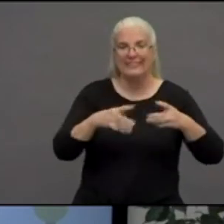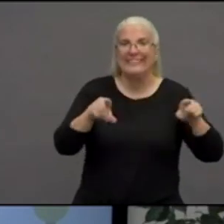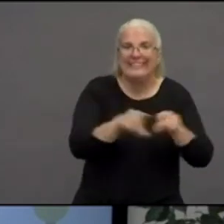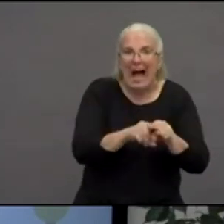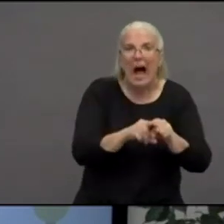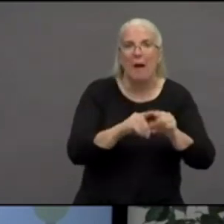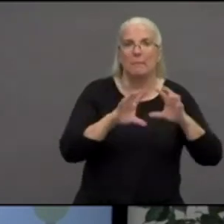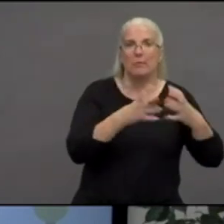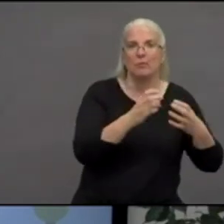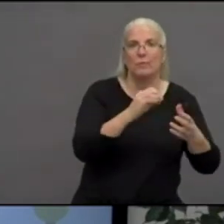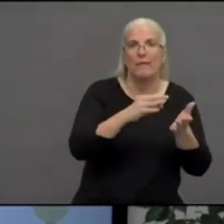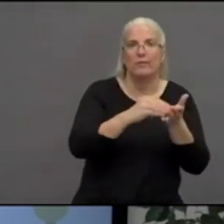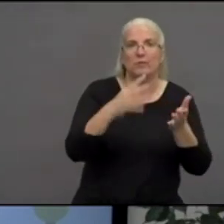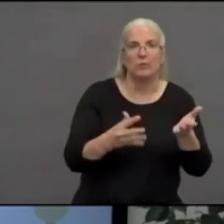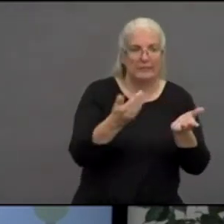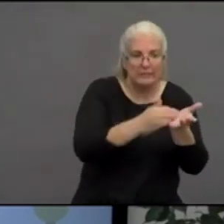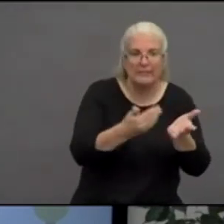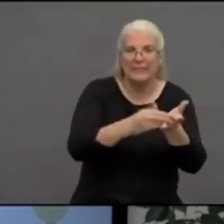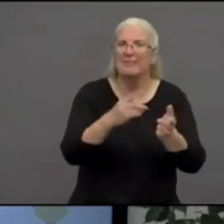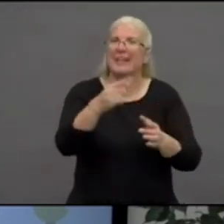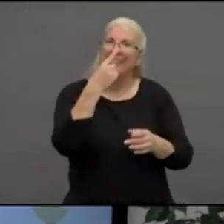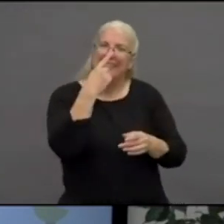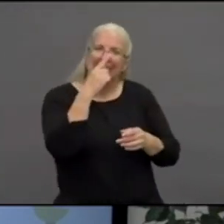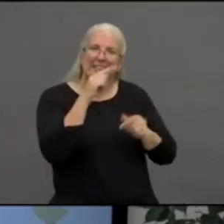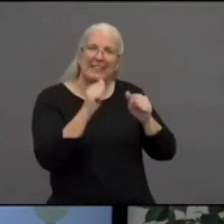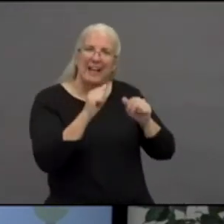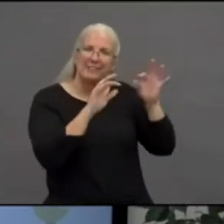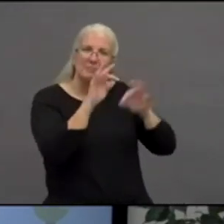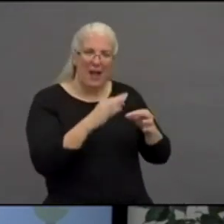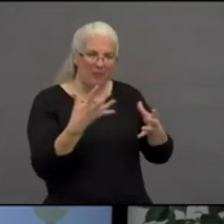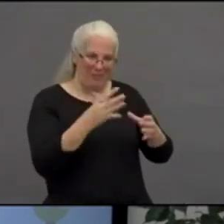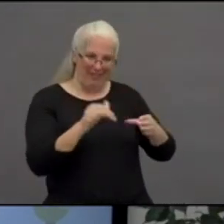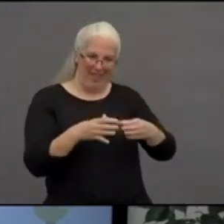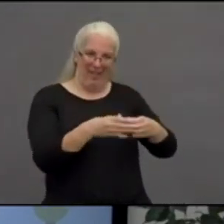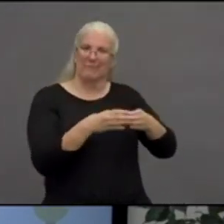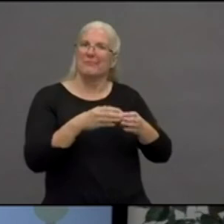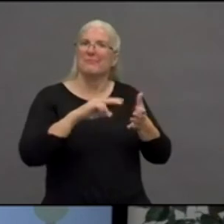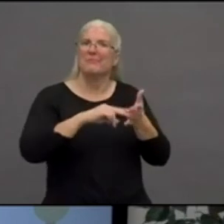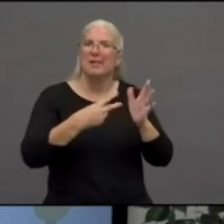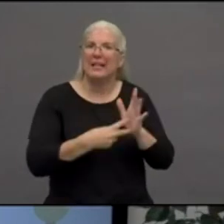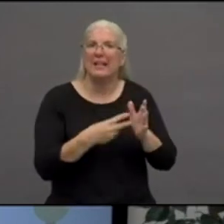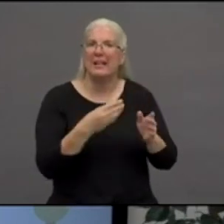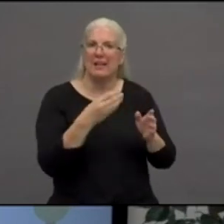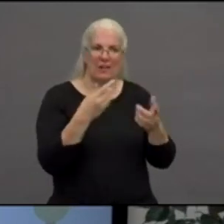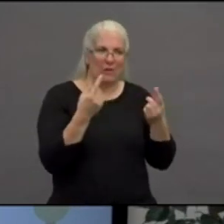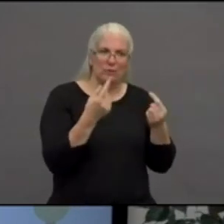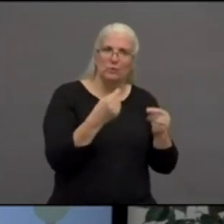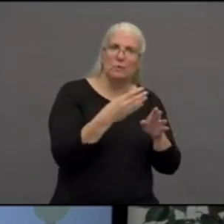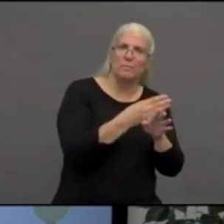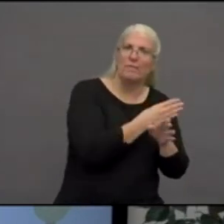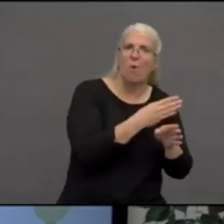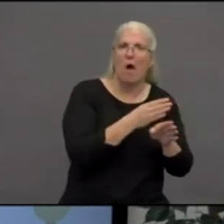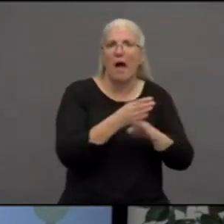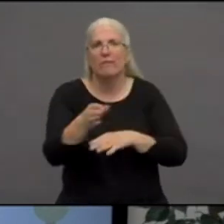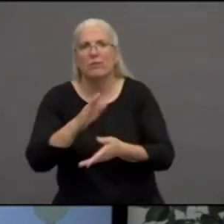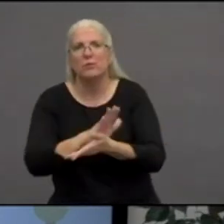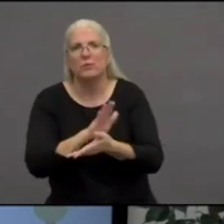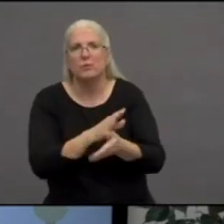And can you explain what this means, and how does it impact before and after school planning? That's great.